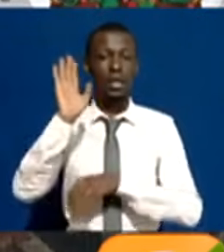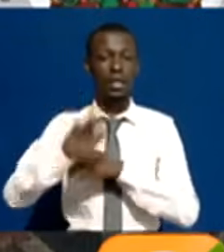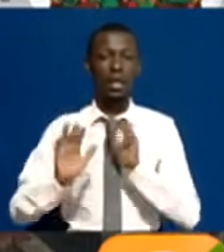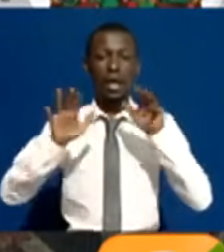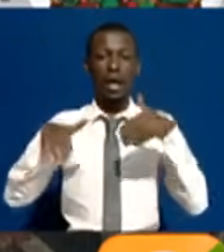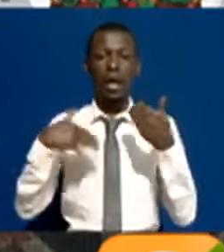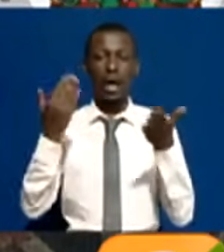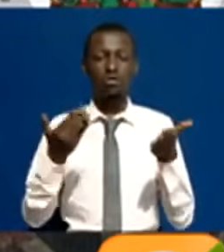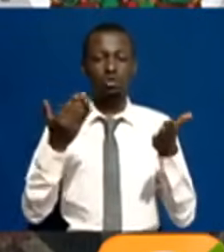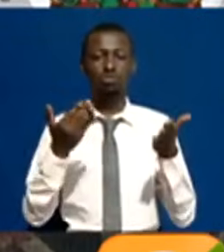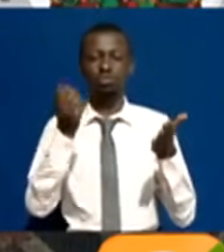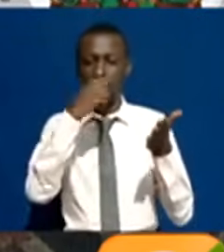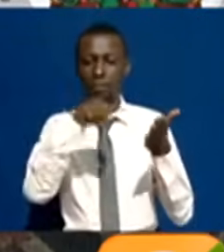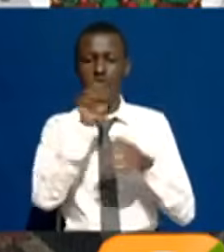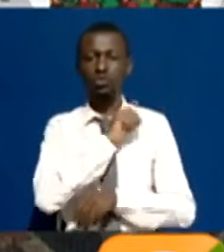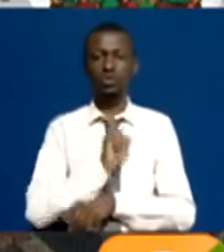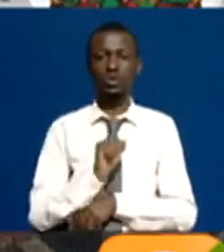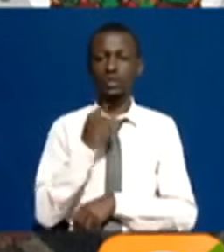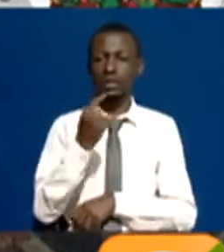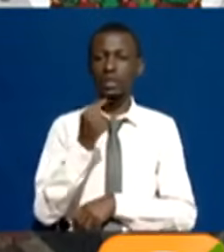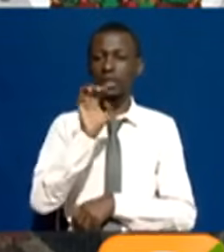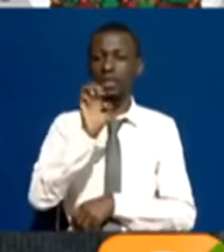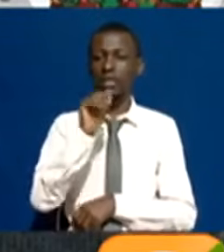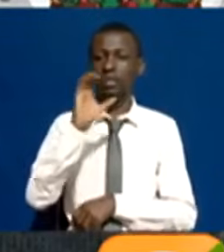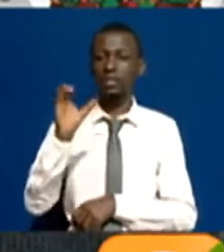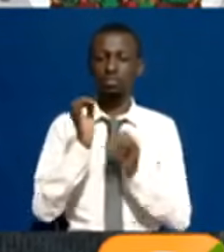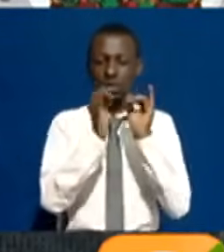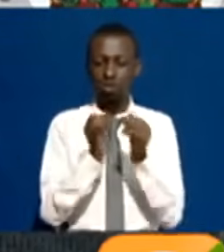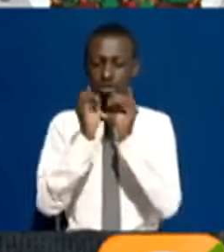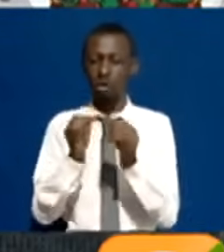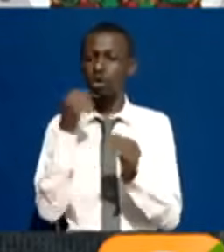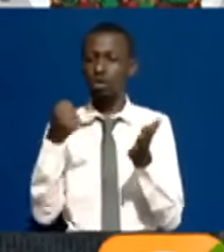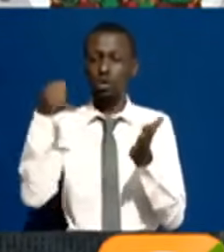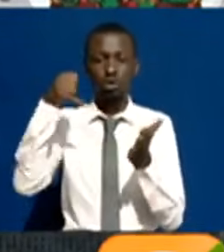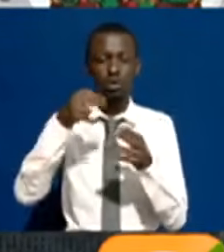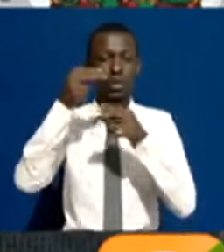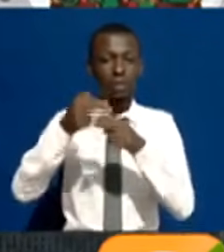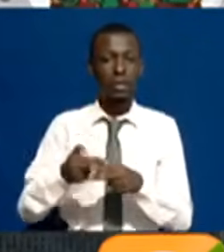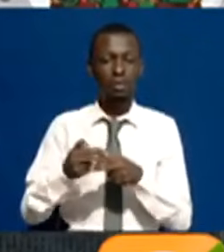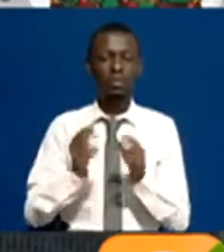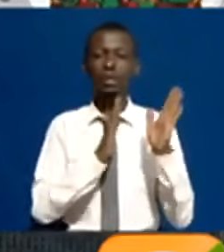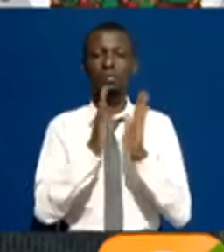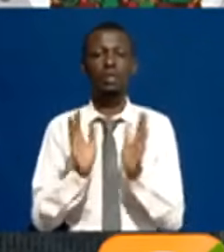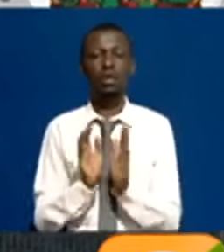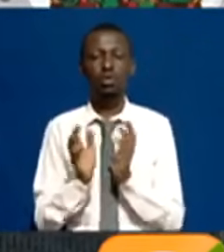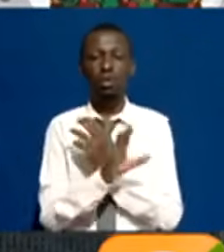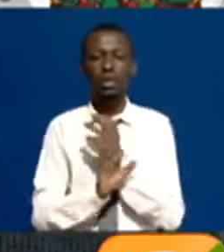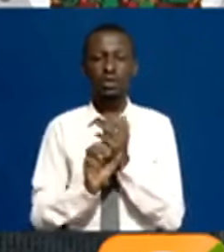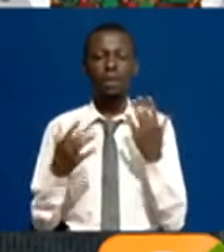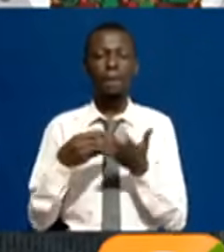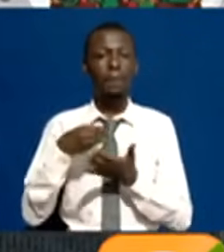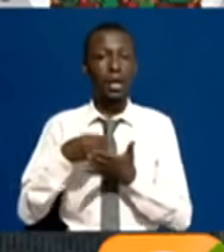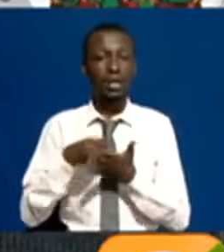cabinet amount. EACC says the named individuals conspired to defraud the public, with the office holders going ahead to